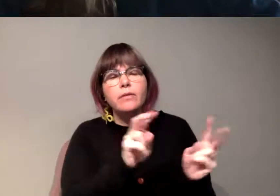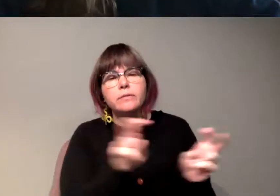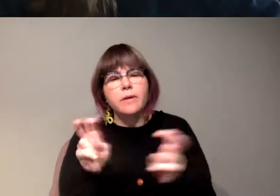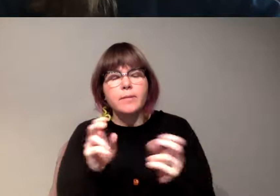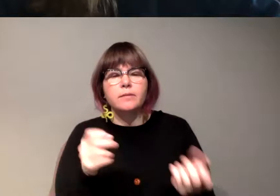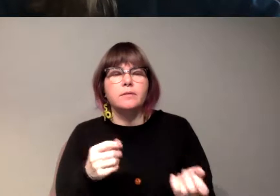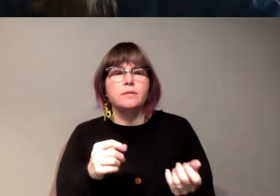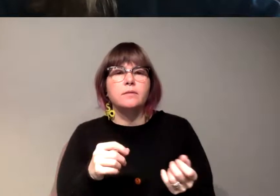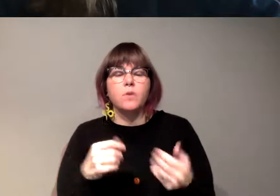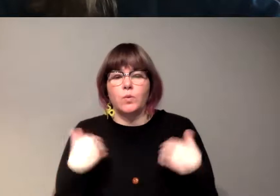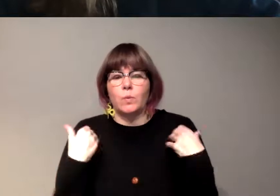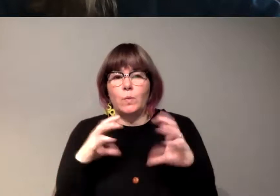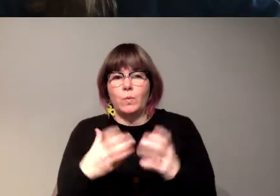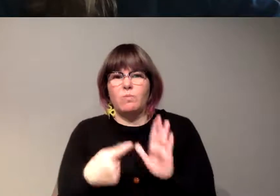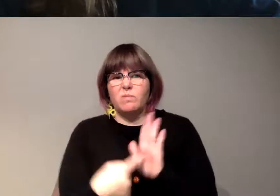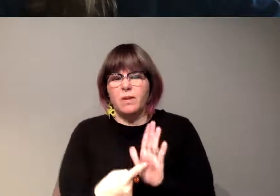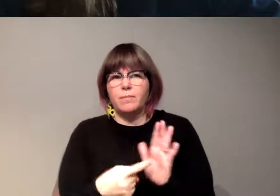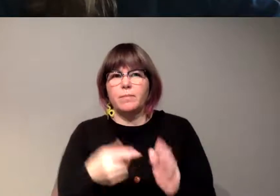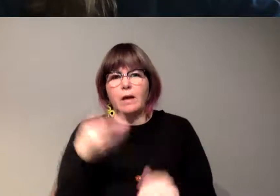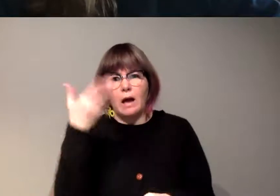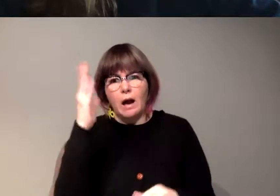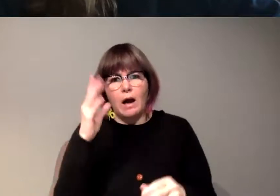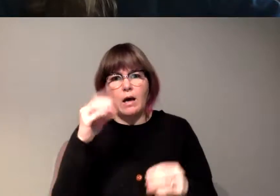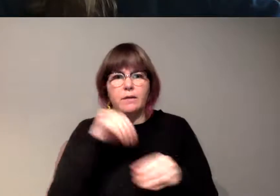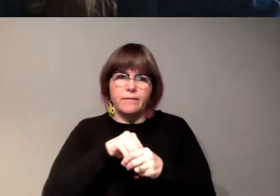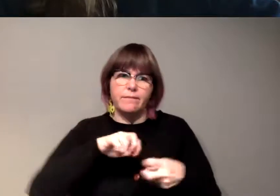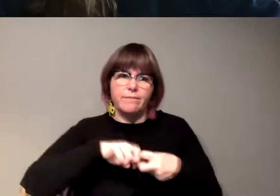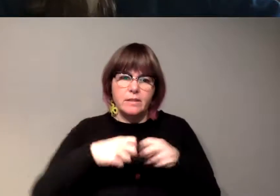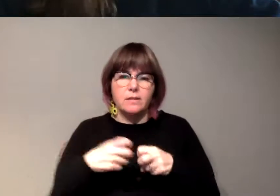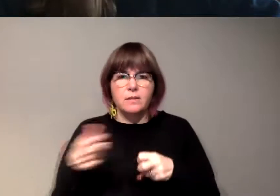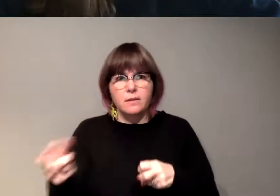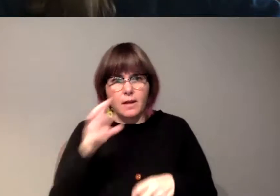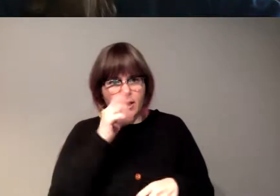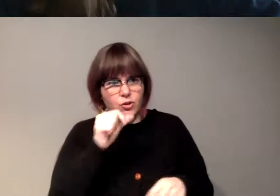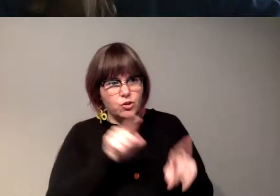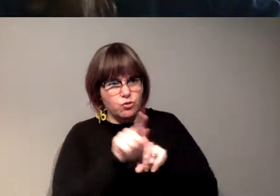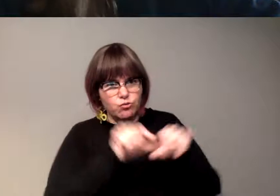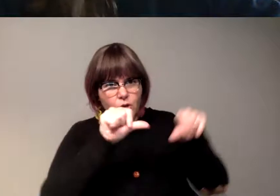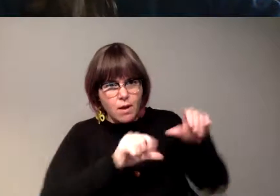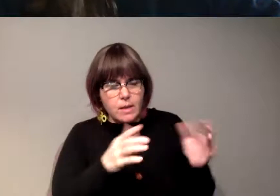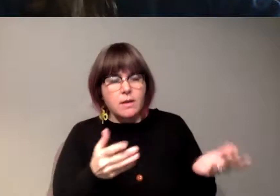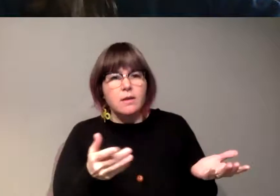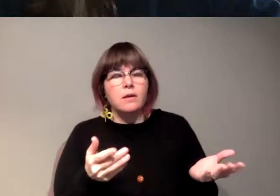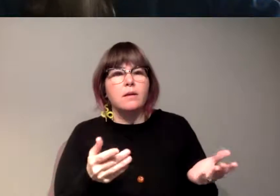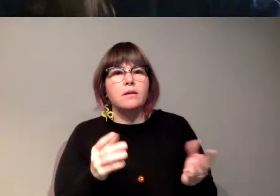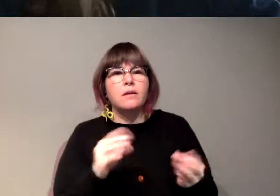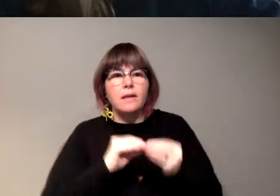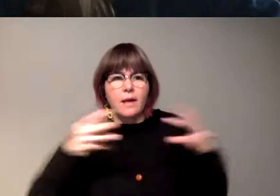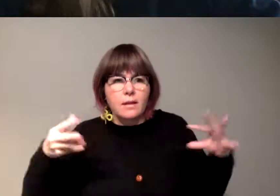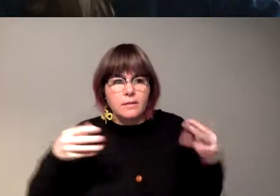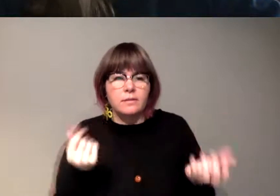the youth group, for example, God and Physics, they were interested in astronomy. They were interested in